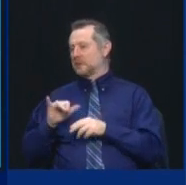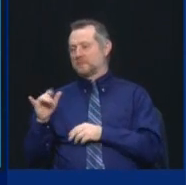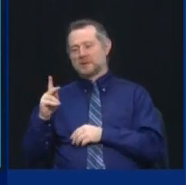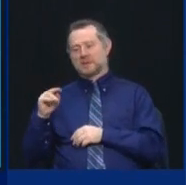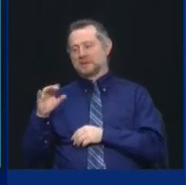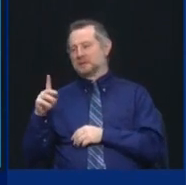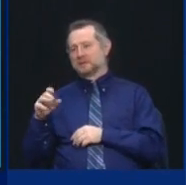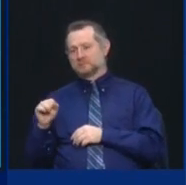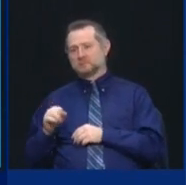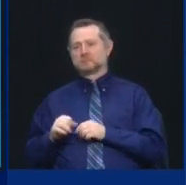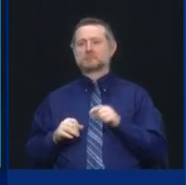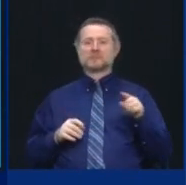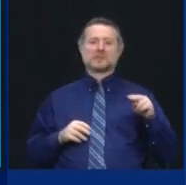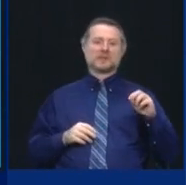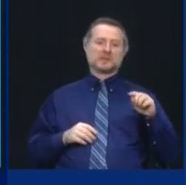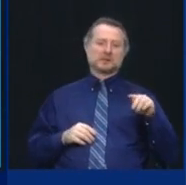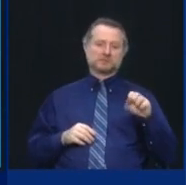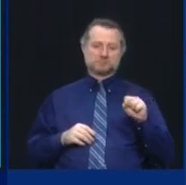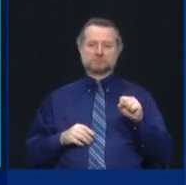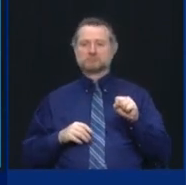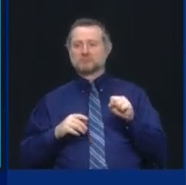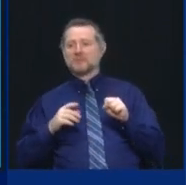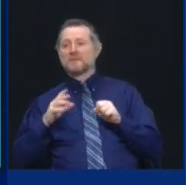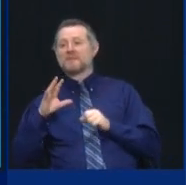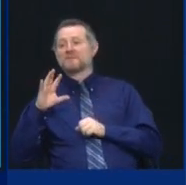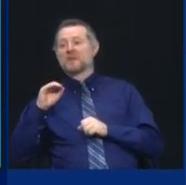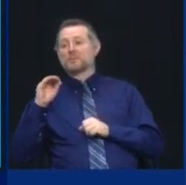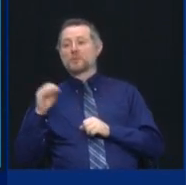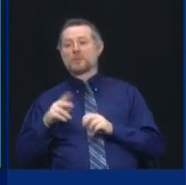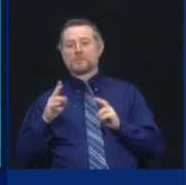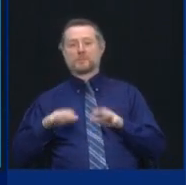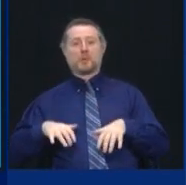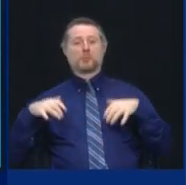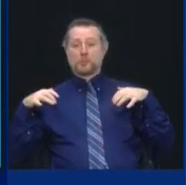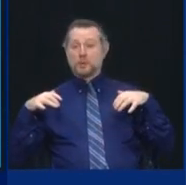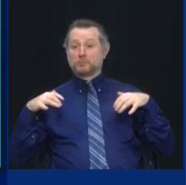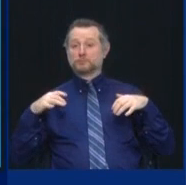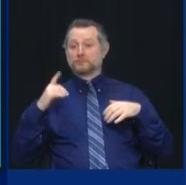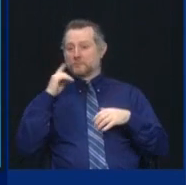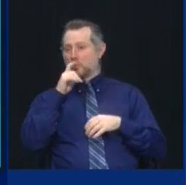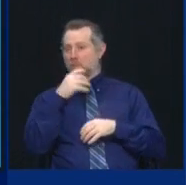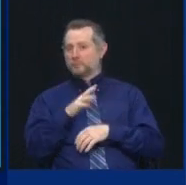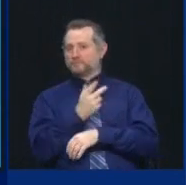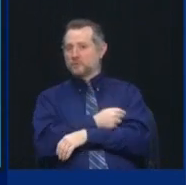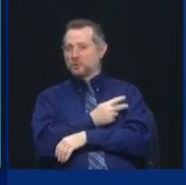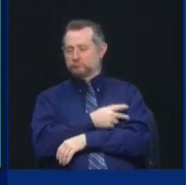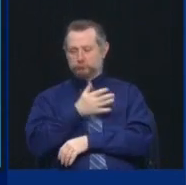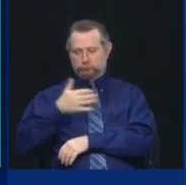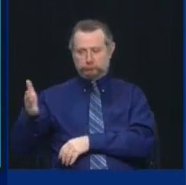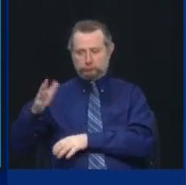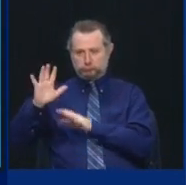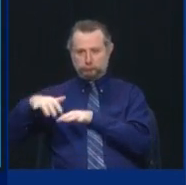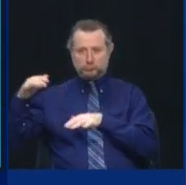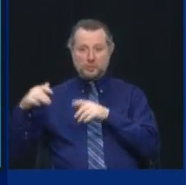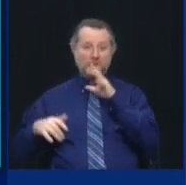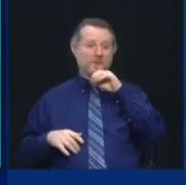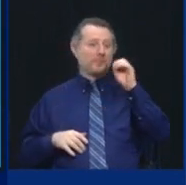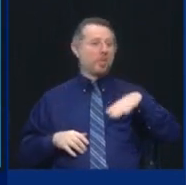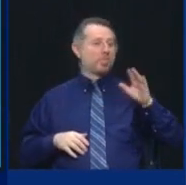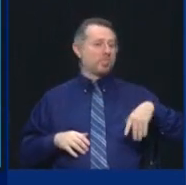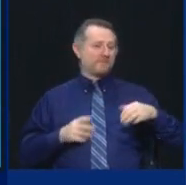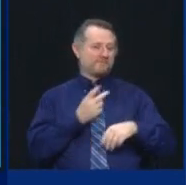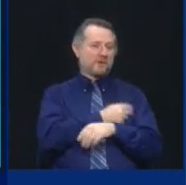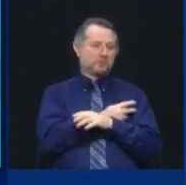it's 50% of the arena is for vaccinated people, 50% for unvaccinated people.